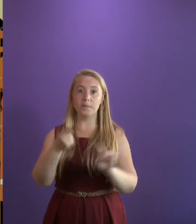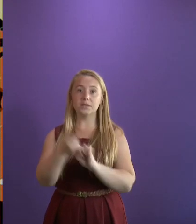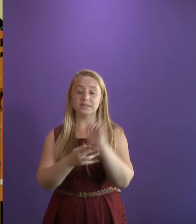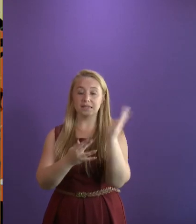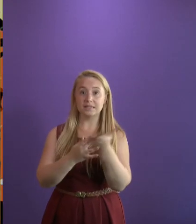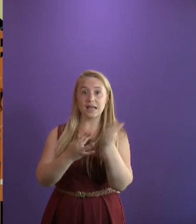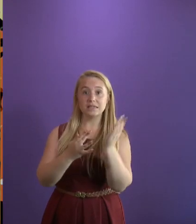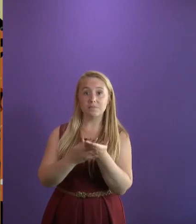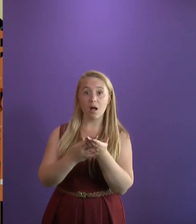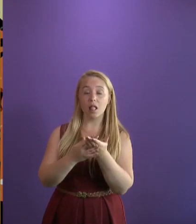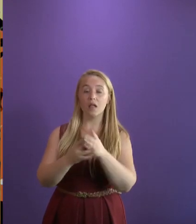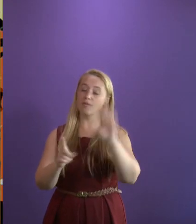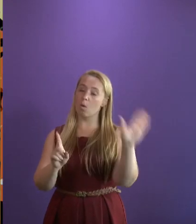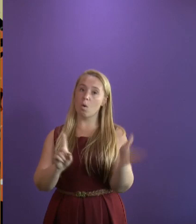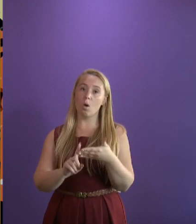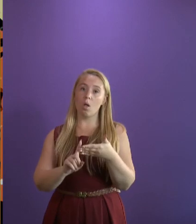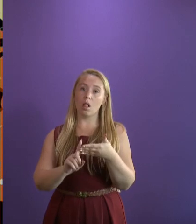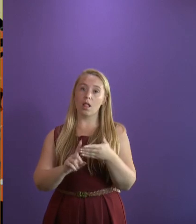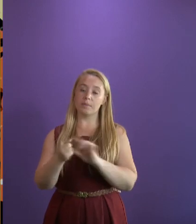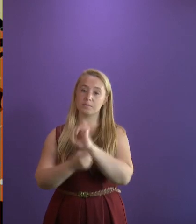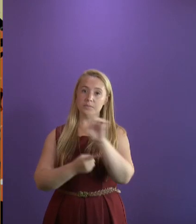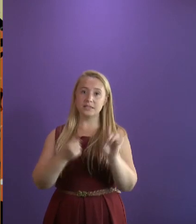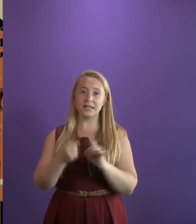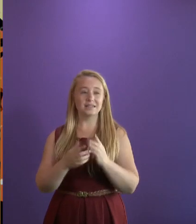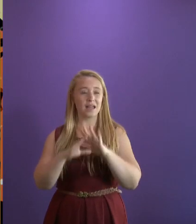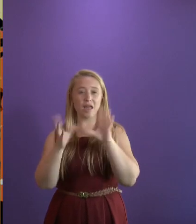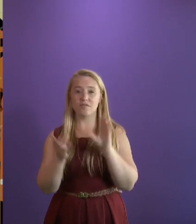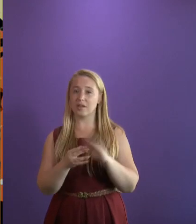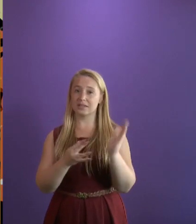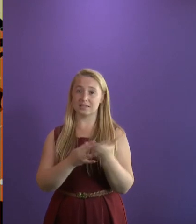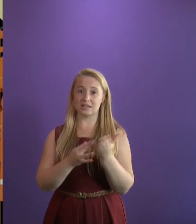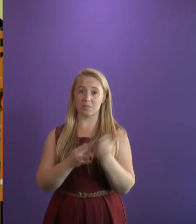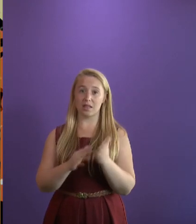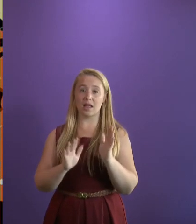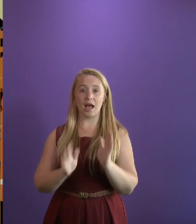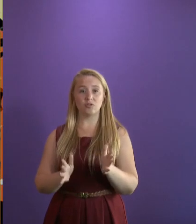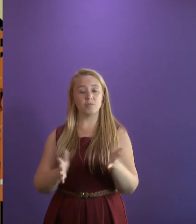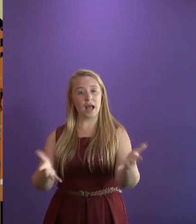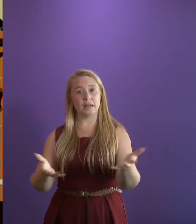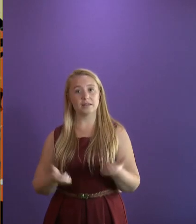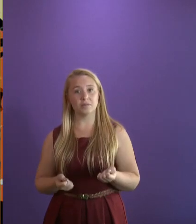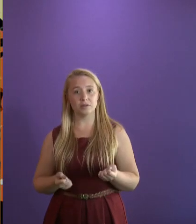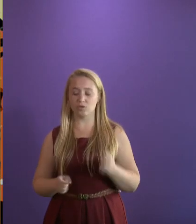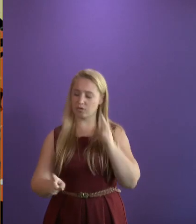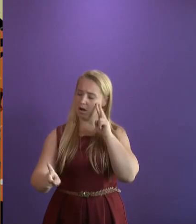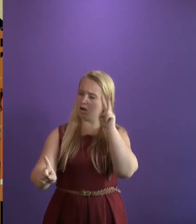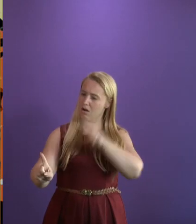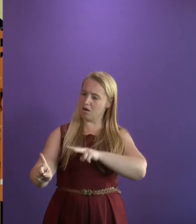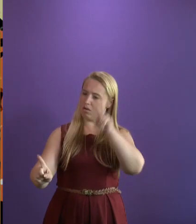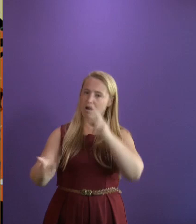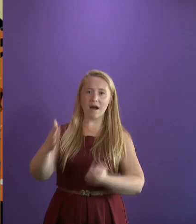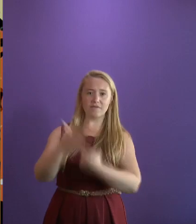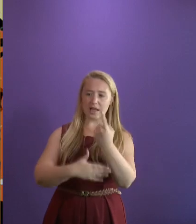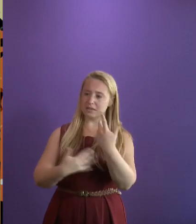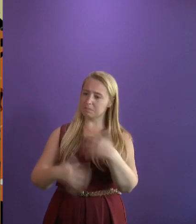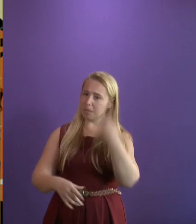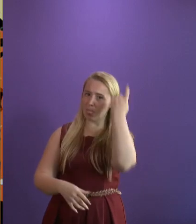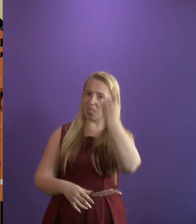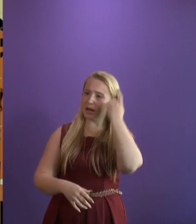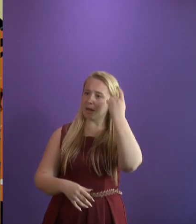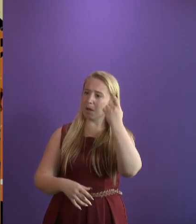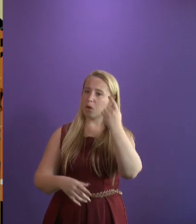that we do are accessible to everyone. I think it's having that kind of acceptance that when they see that our events have taken those things into consideration, that